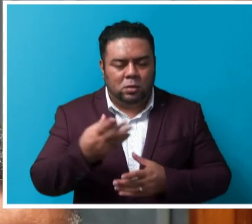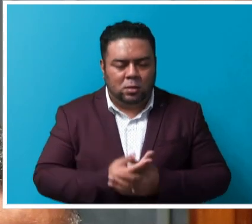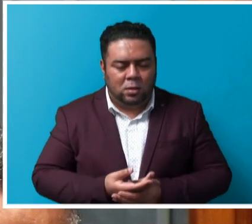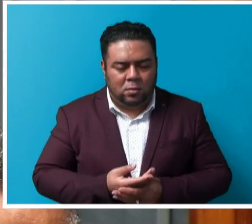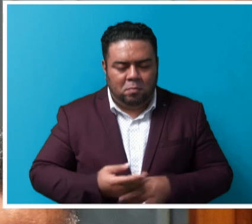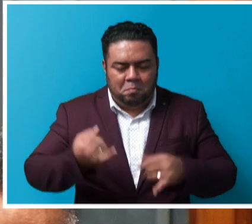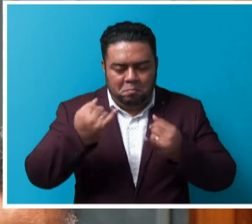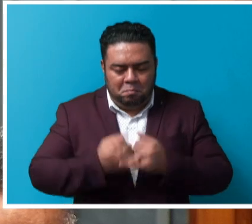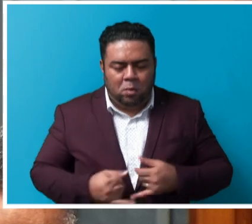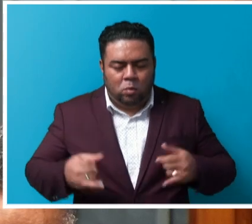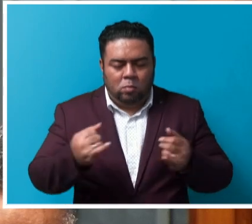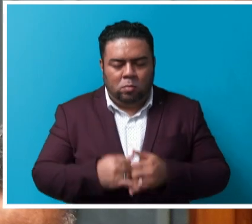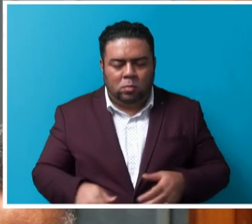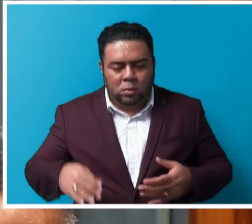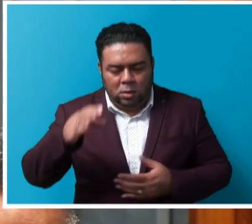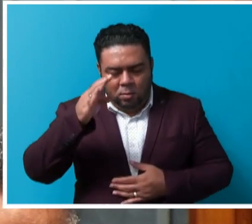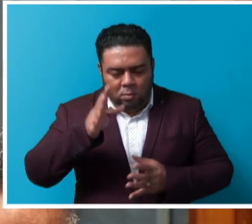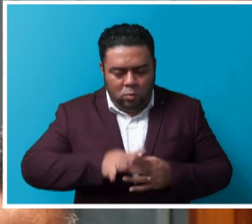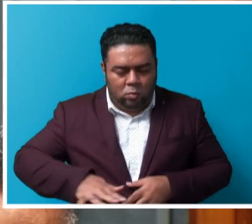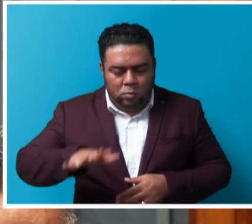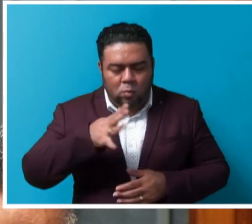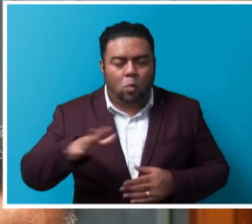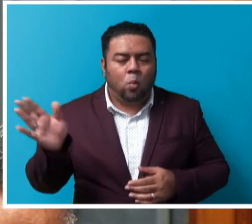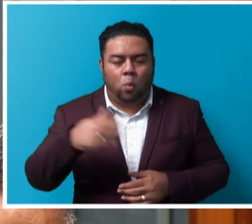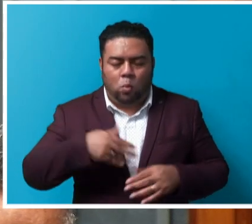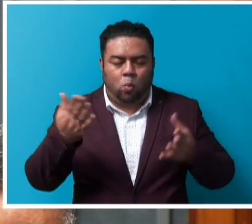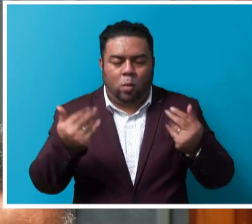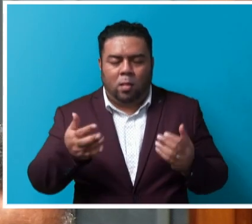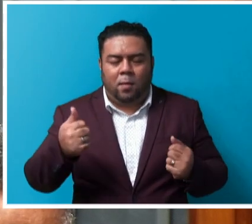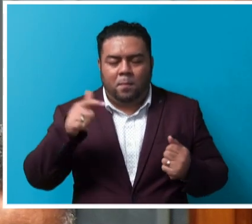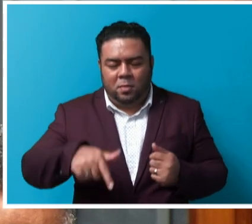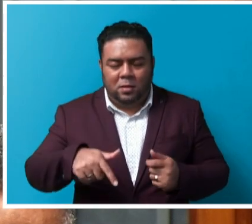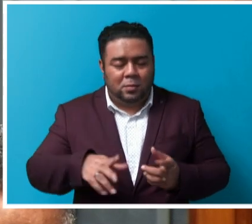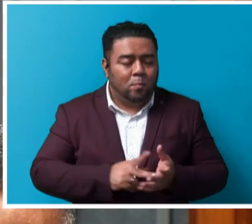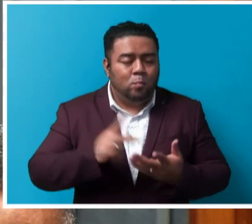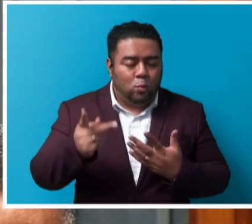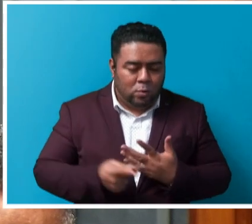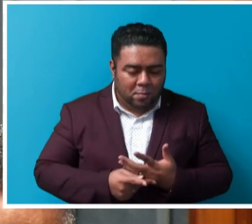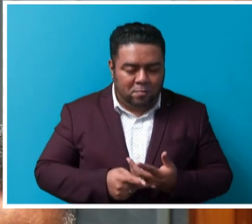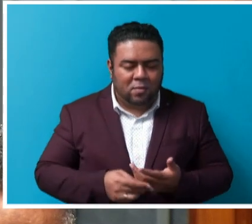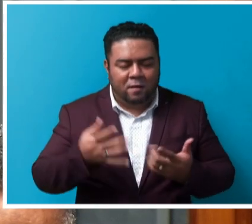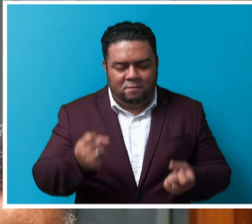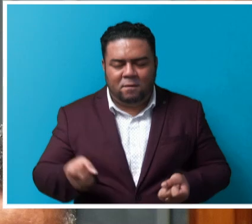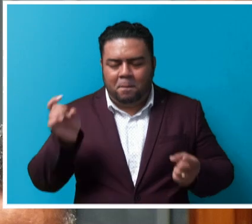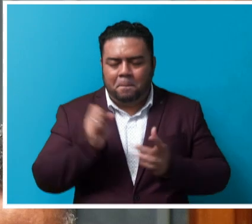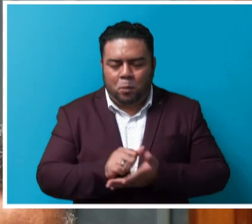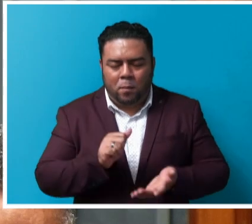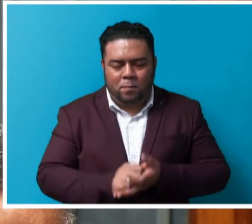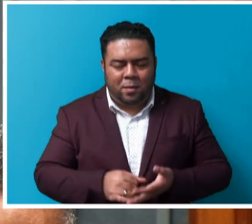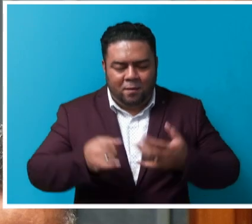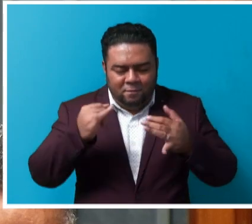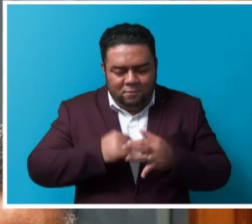Maritime Development and Disaster Management welcomes these initiatives as they will provide essential infrastructure,